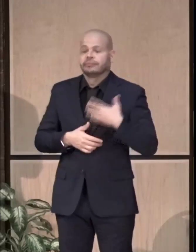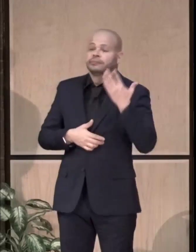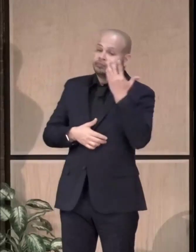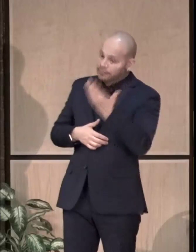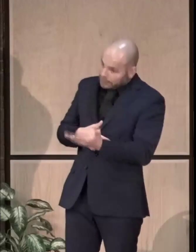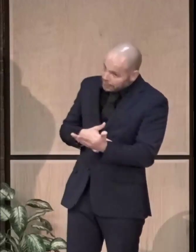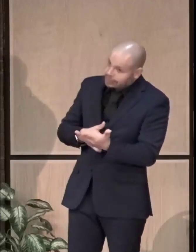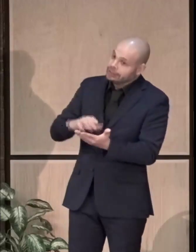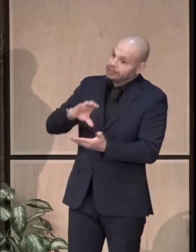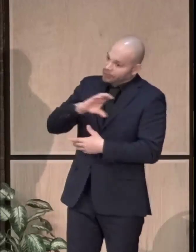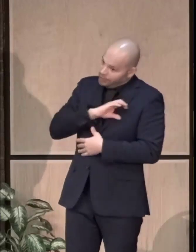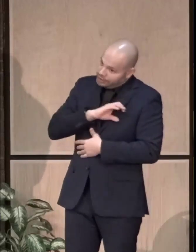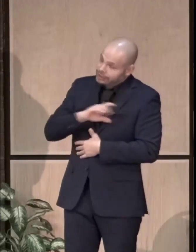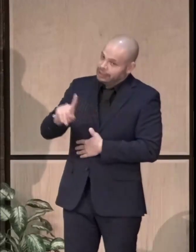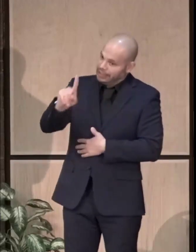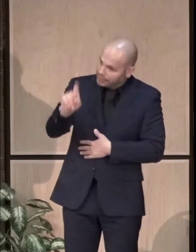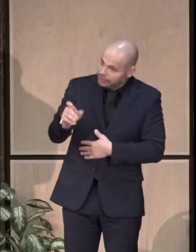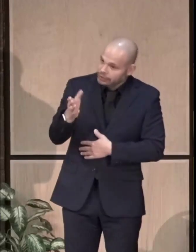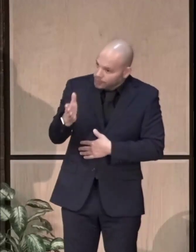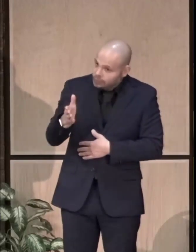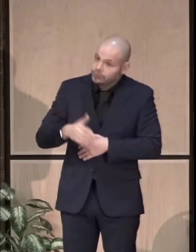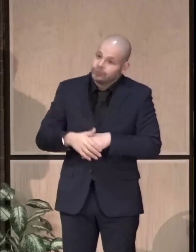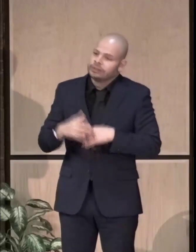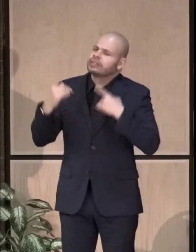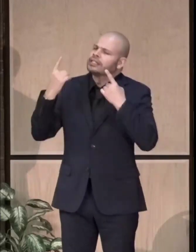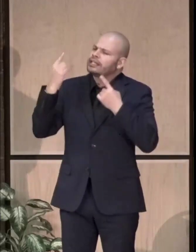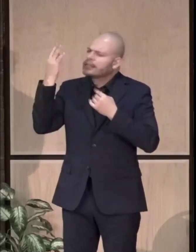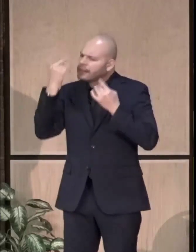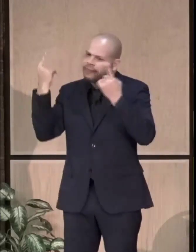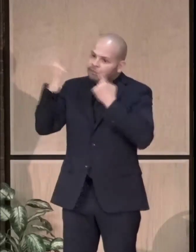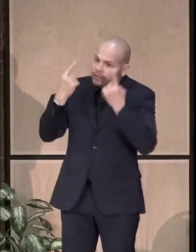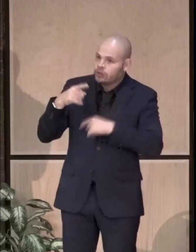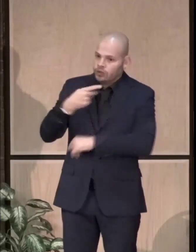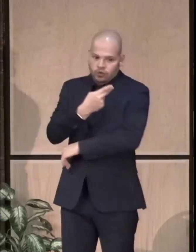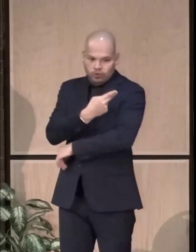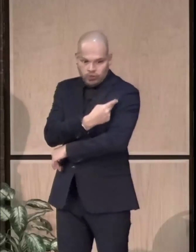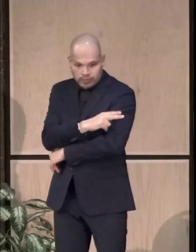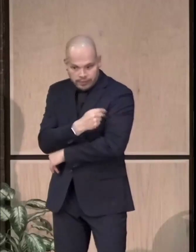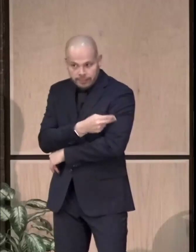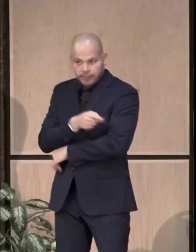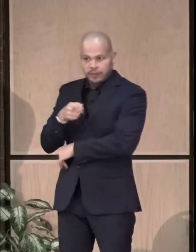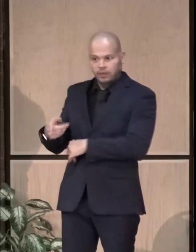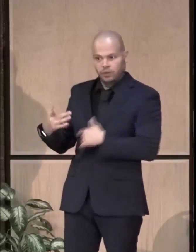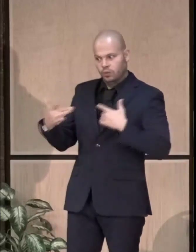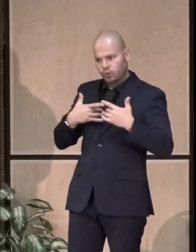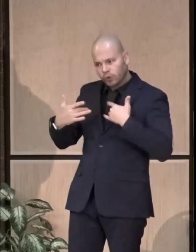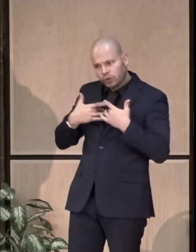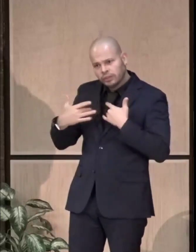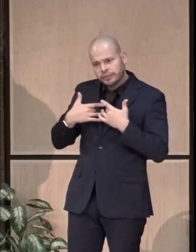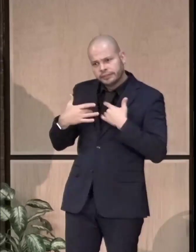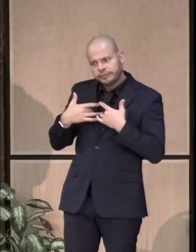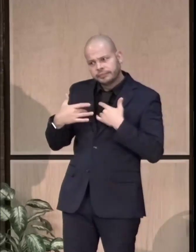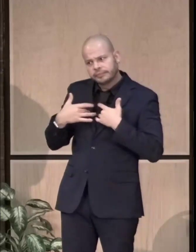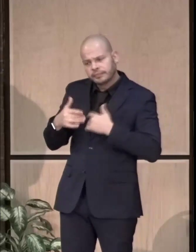they were concerned about Card having possession of firearms and that they recommended that you do what you could